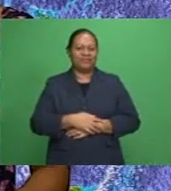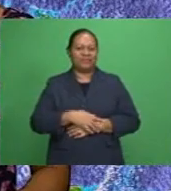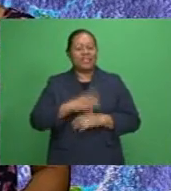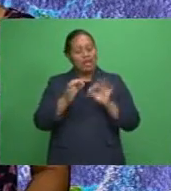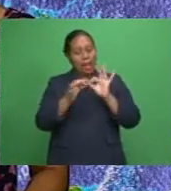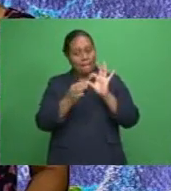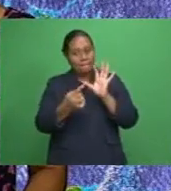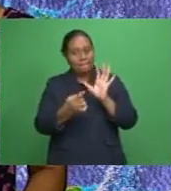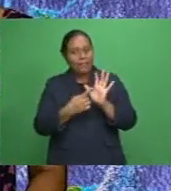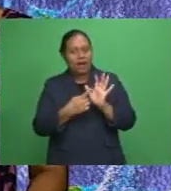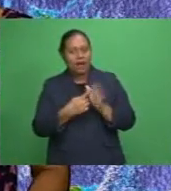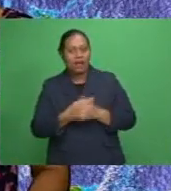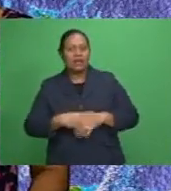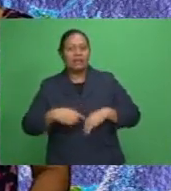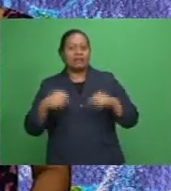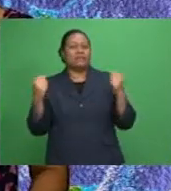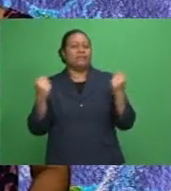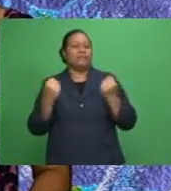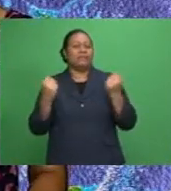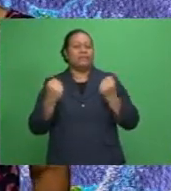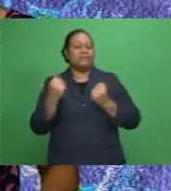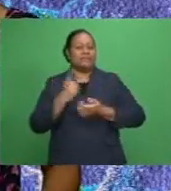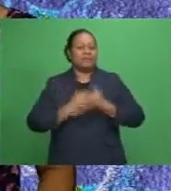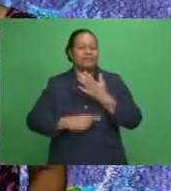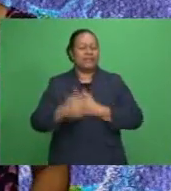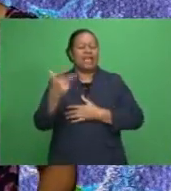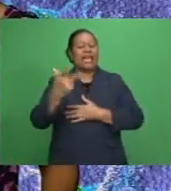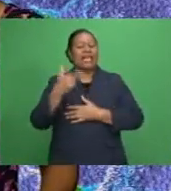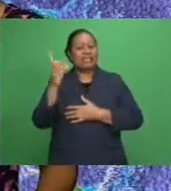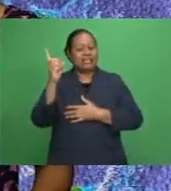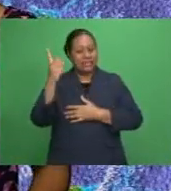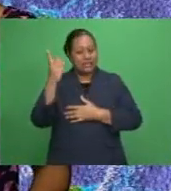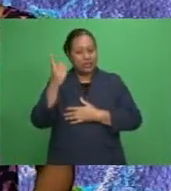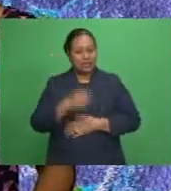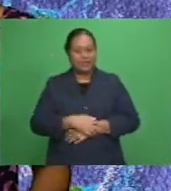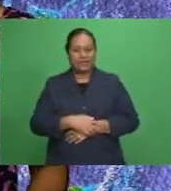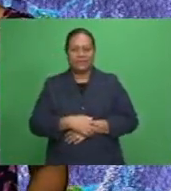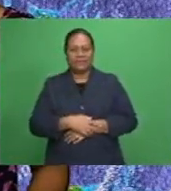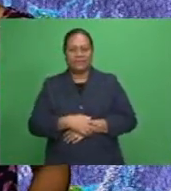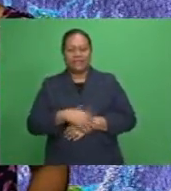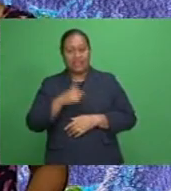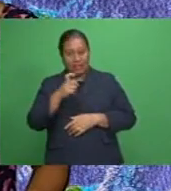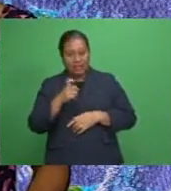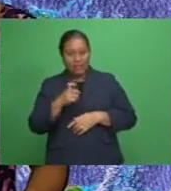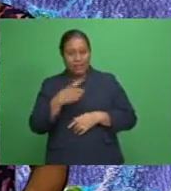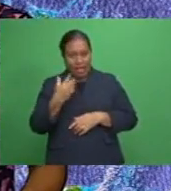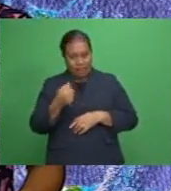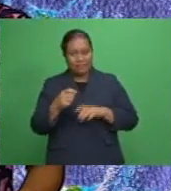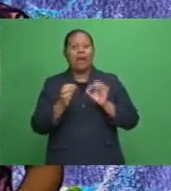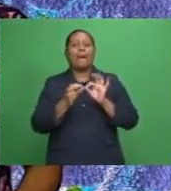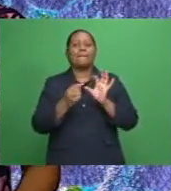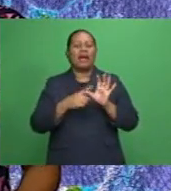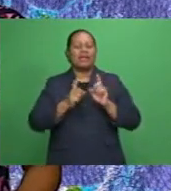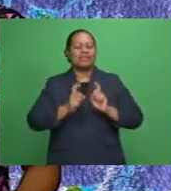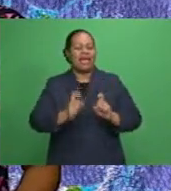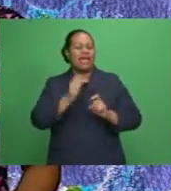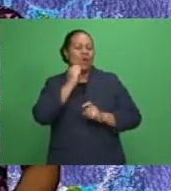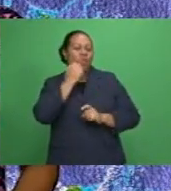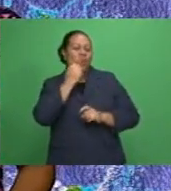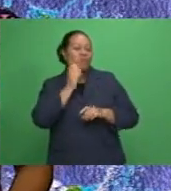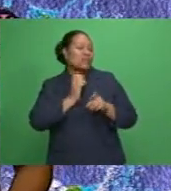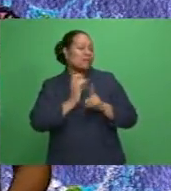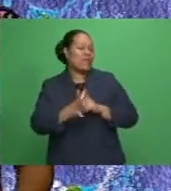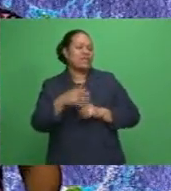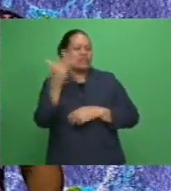Bar is hitting the cold radar at 18 degrees. So if you are in Bar, stay warm, especially at